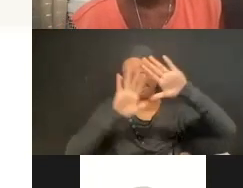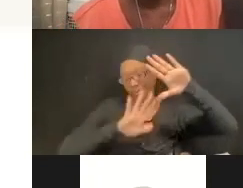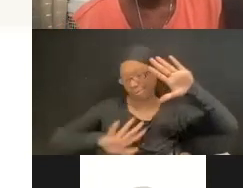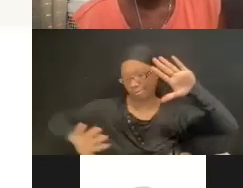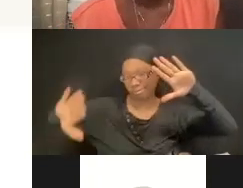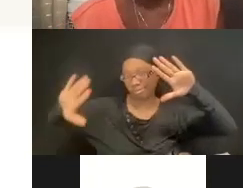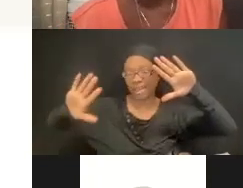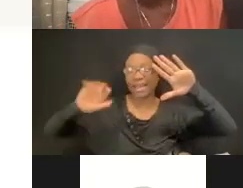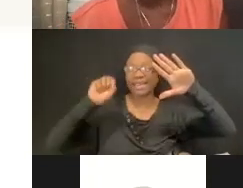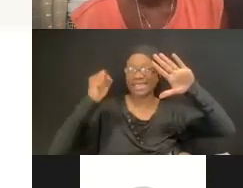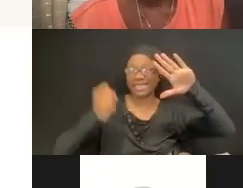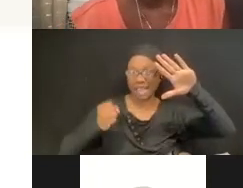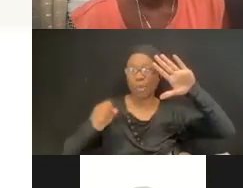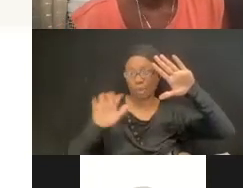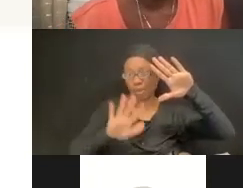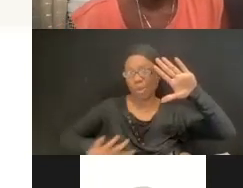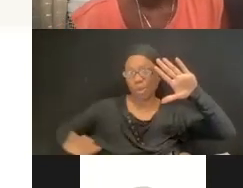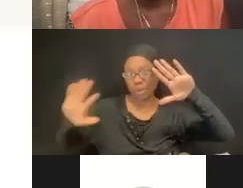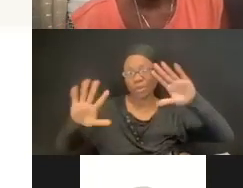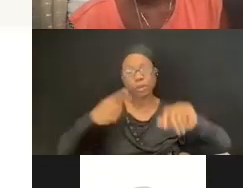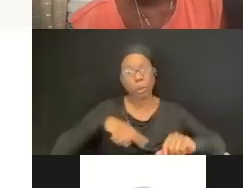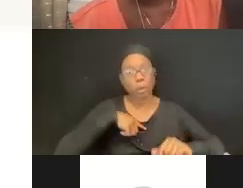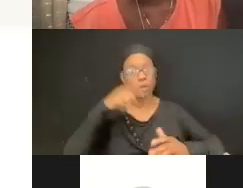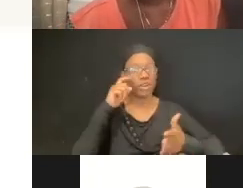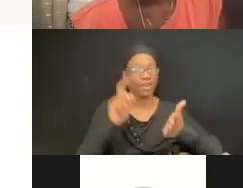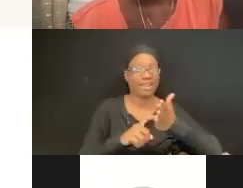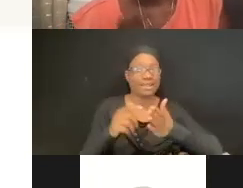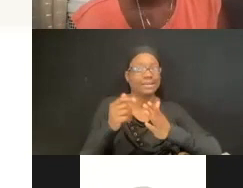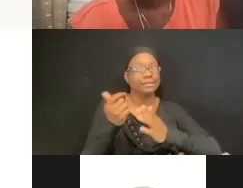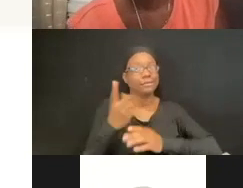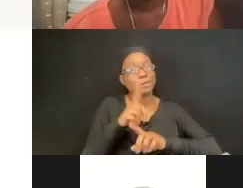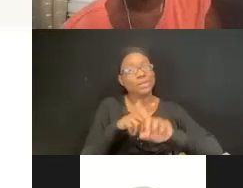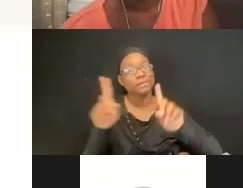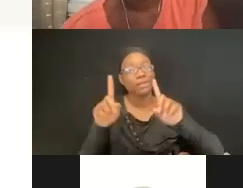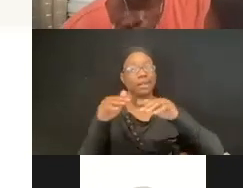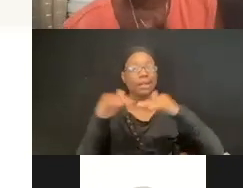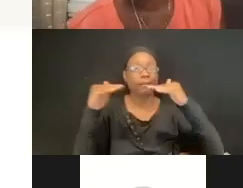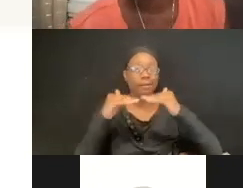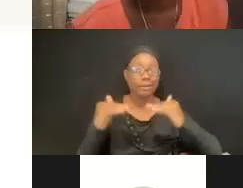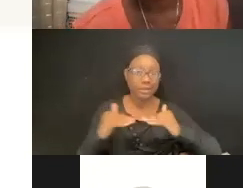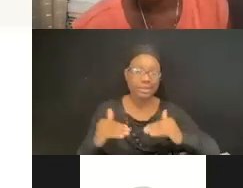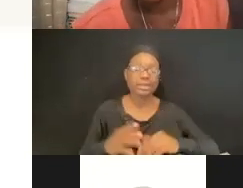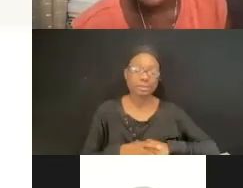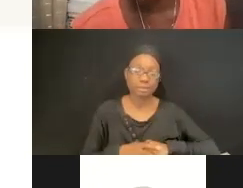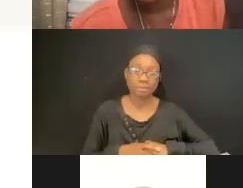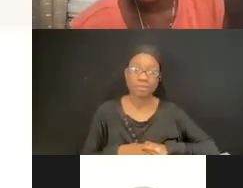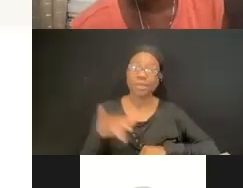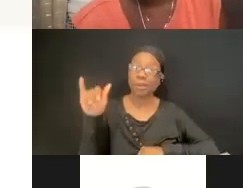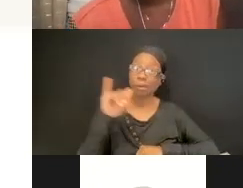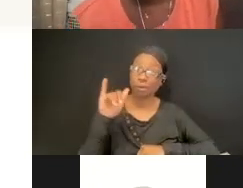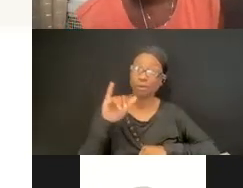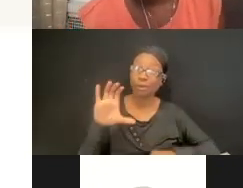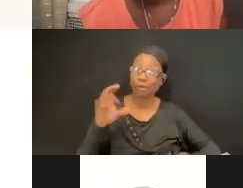it on a few different levels here. I also want to name that Charlotte, that this kind of violence is happening